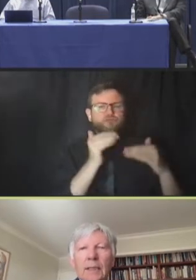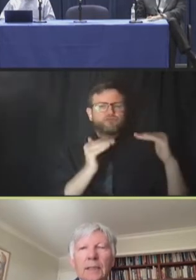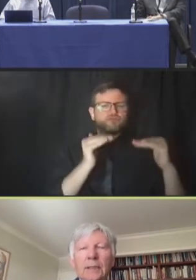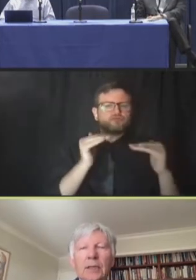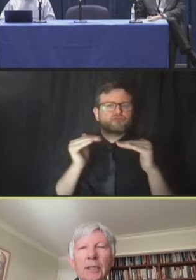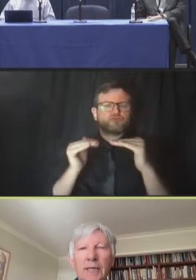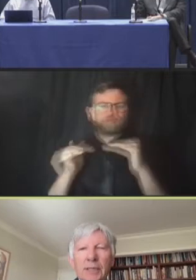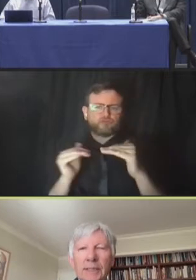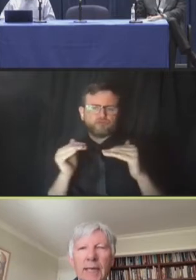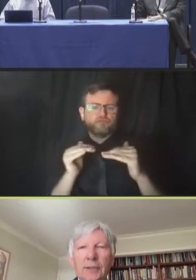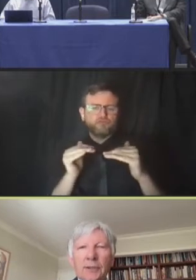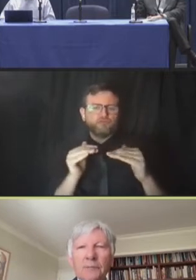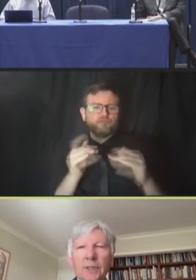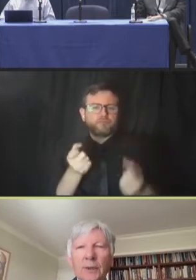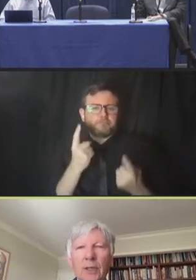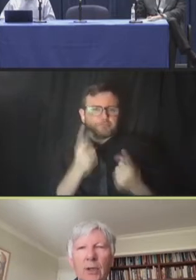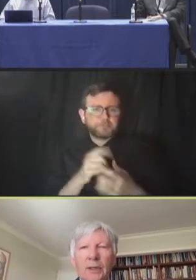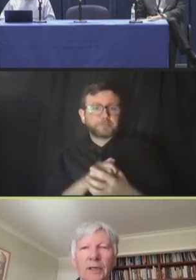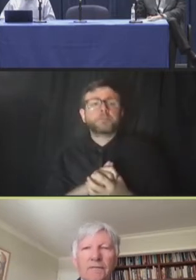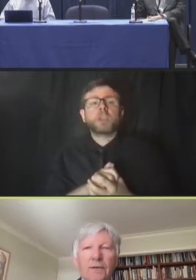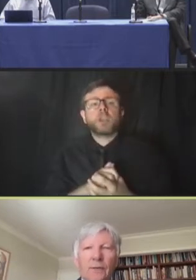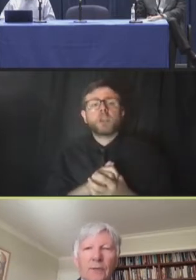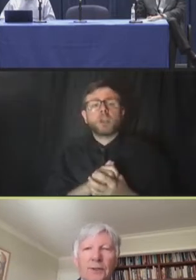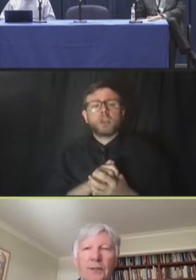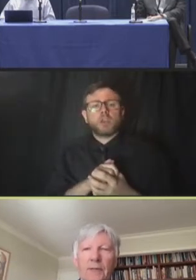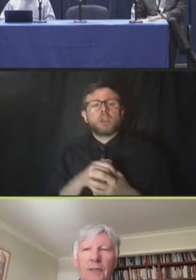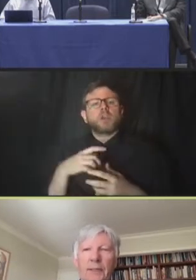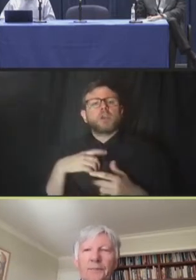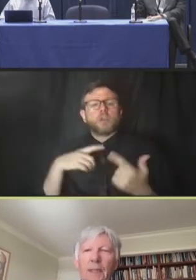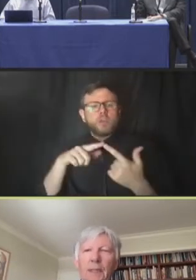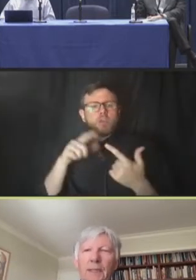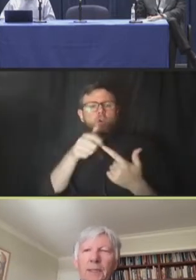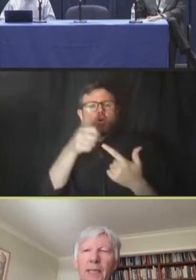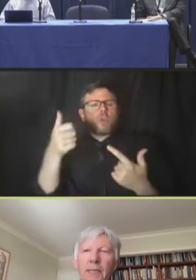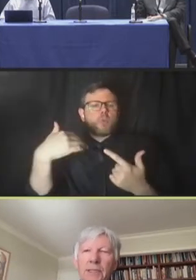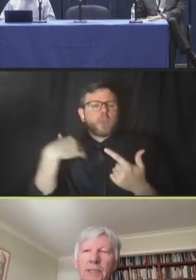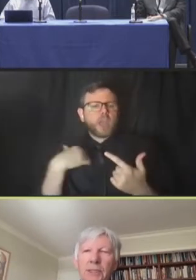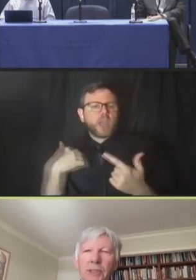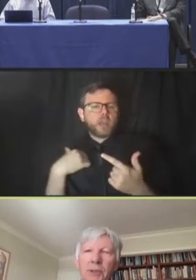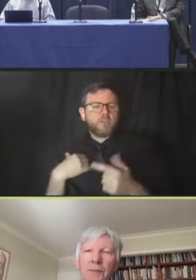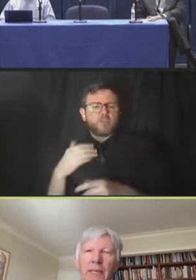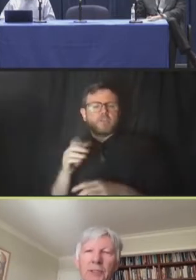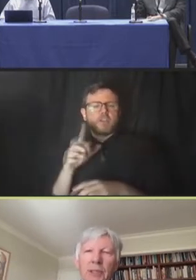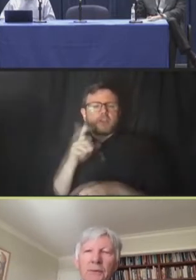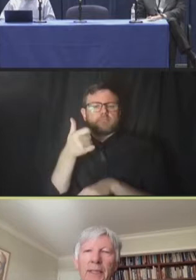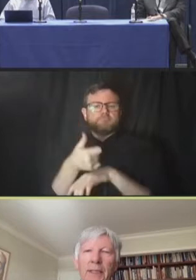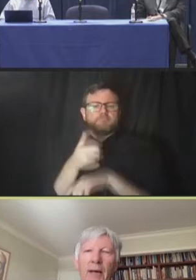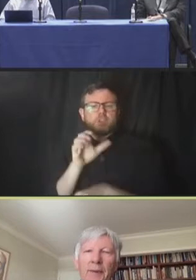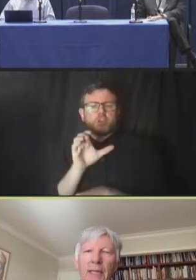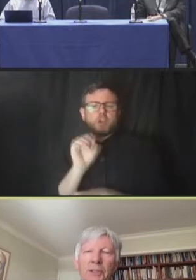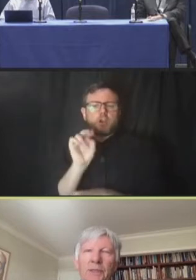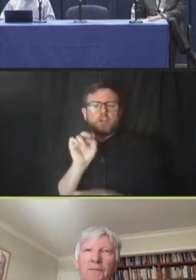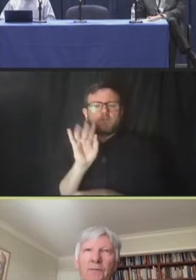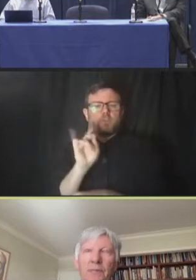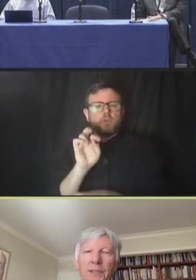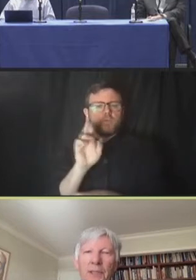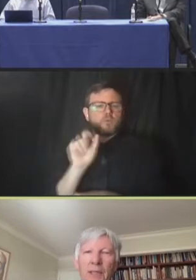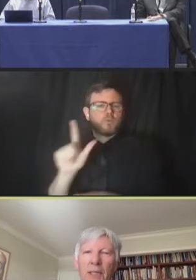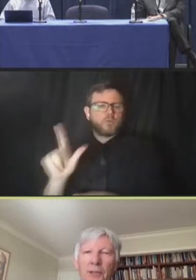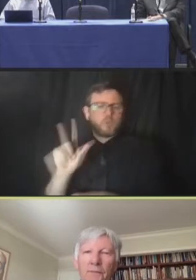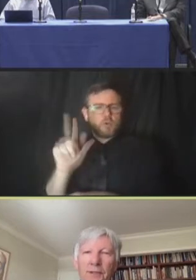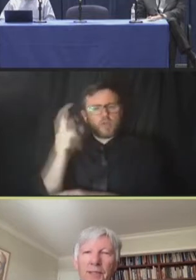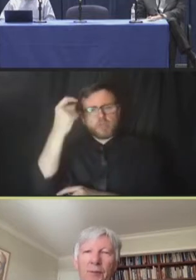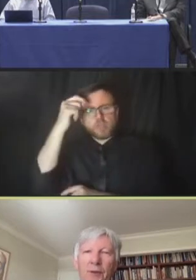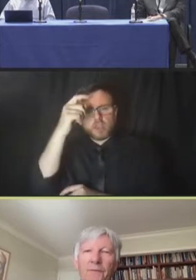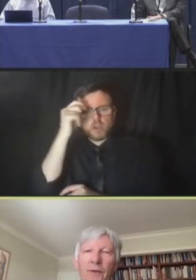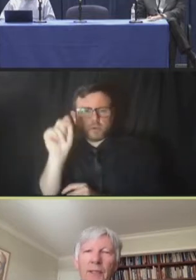and in contrast to that, there's something that we call configural theory. And in this case, decisions are based on unique combinations of information.